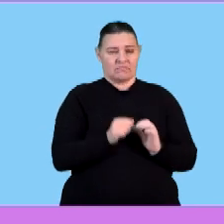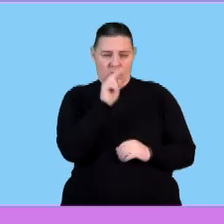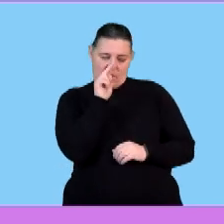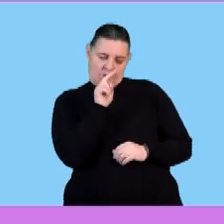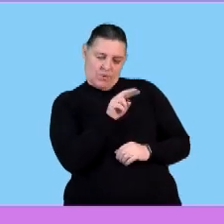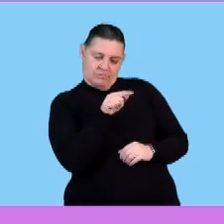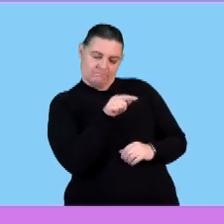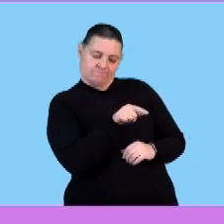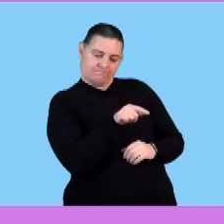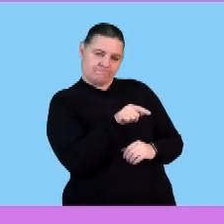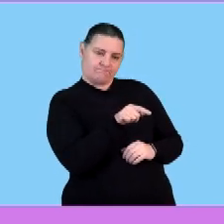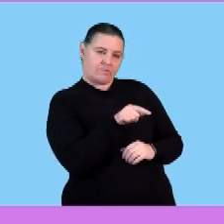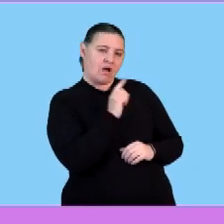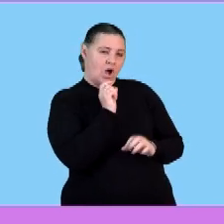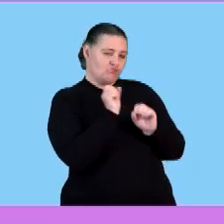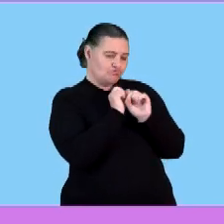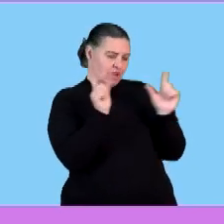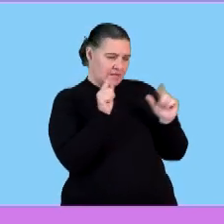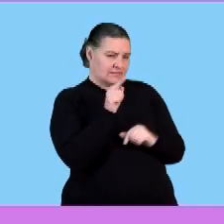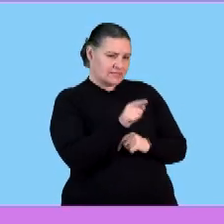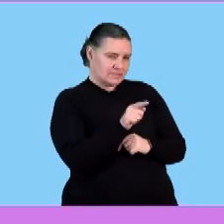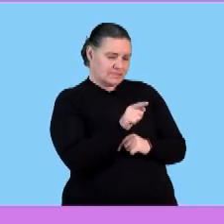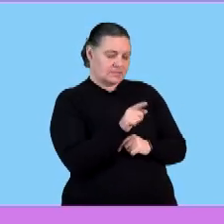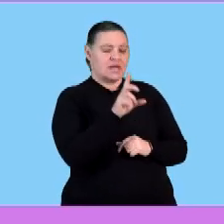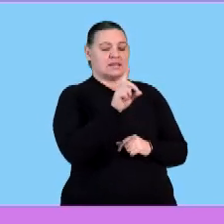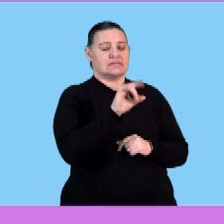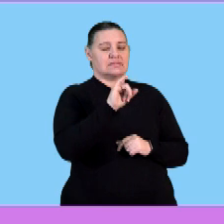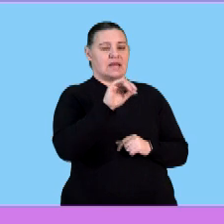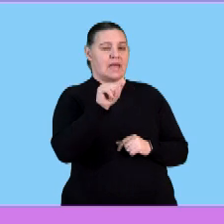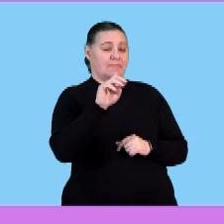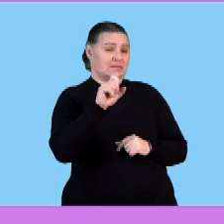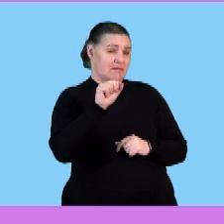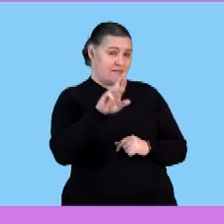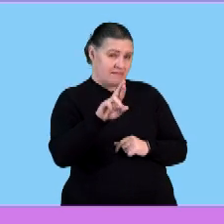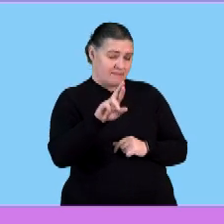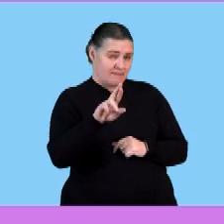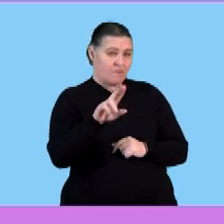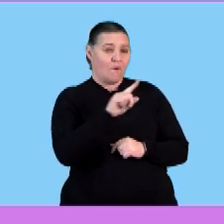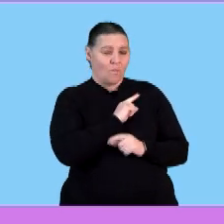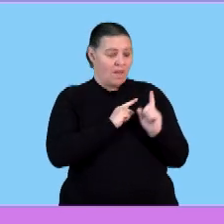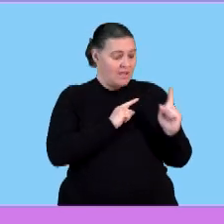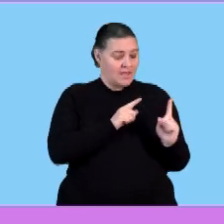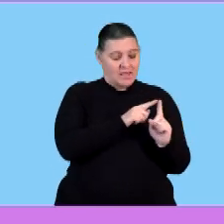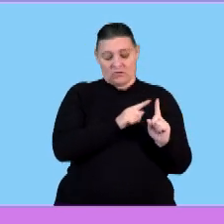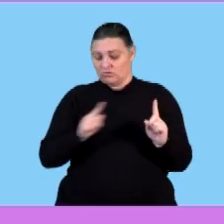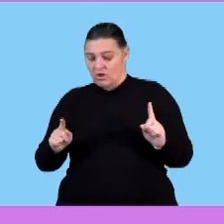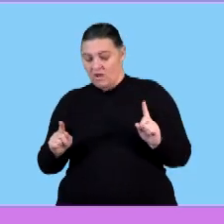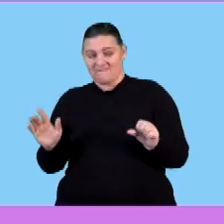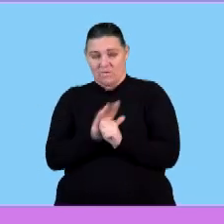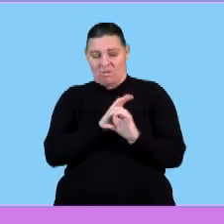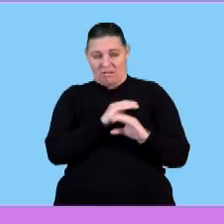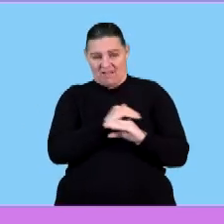So looking at this particular circle, we realize that is the diameter, because it's from one part